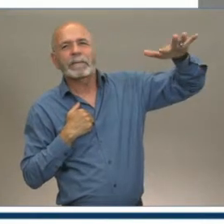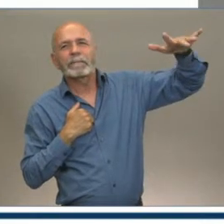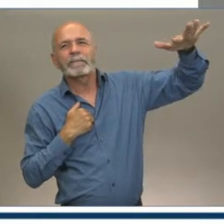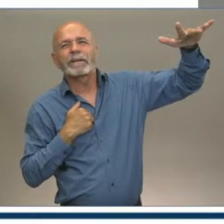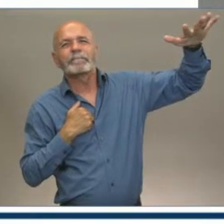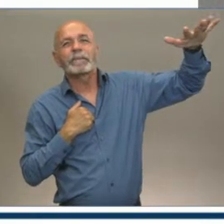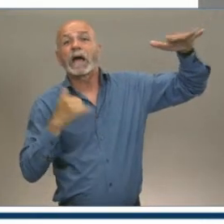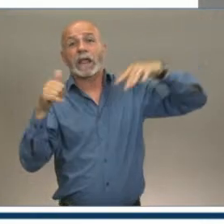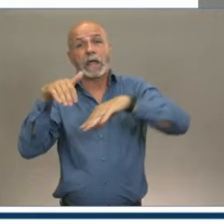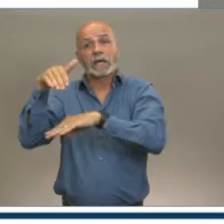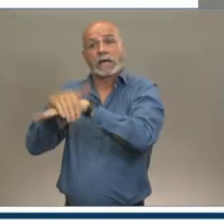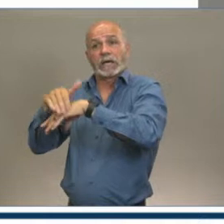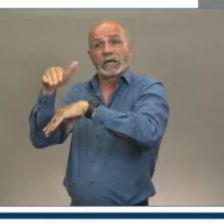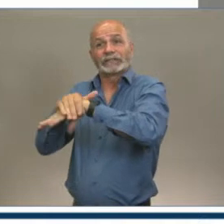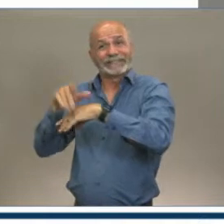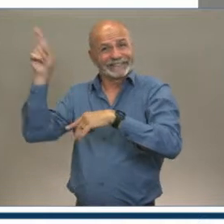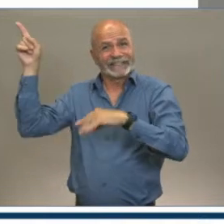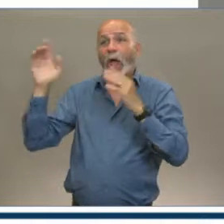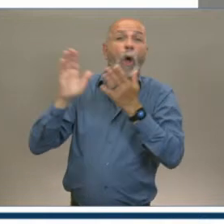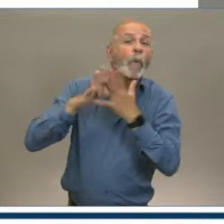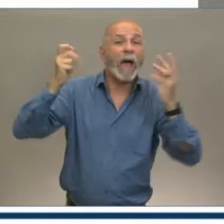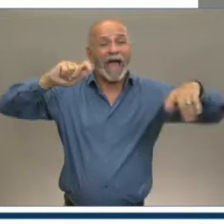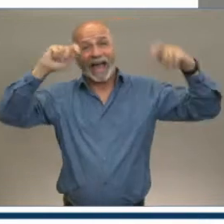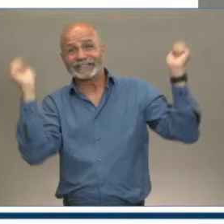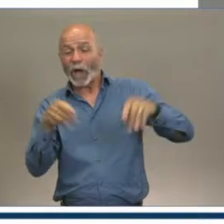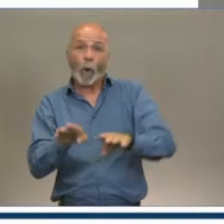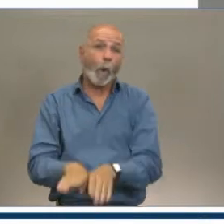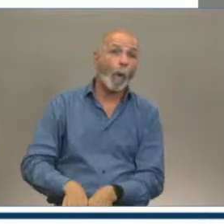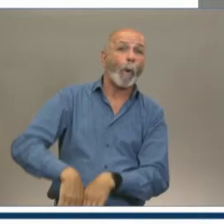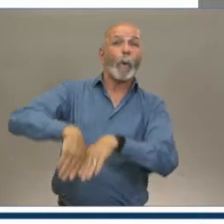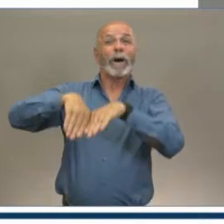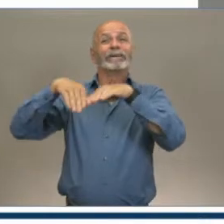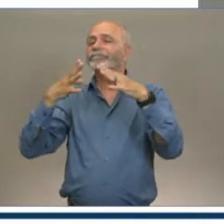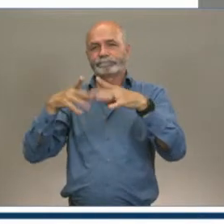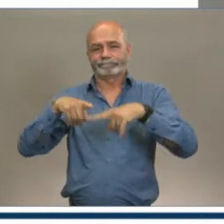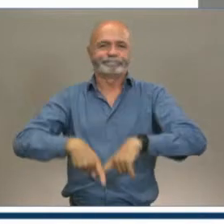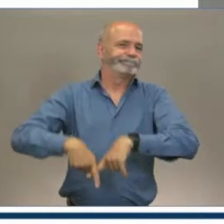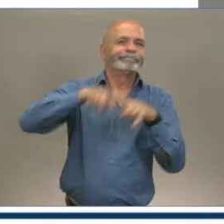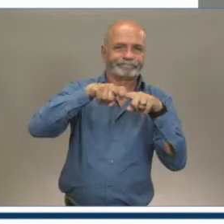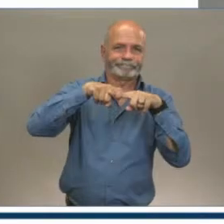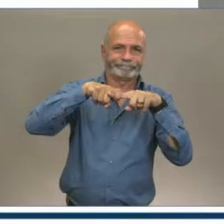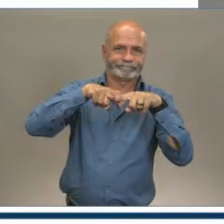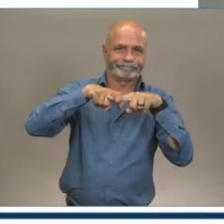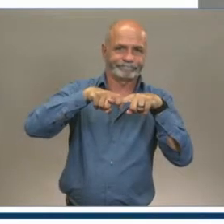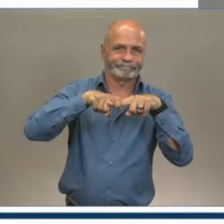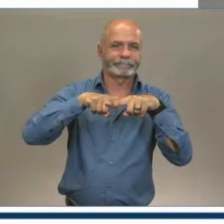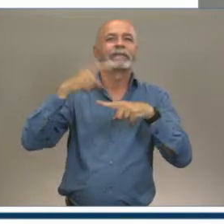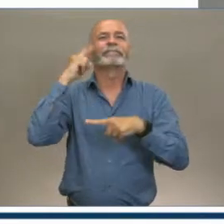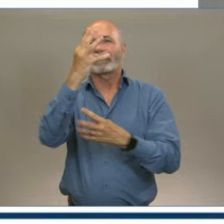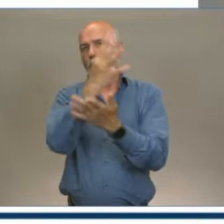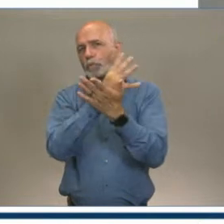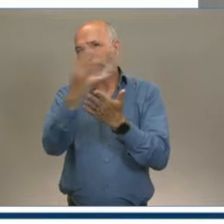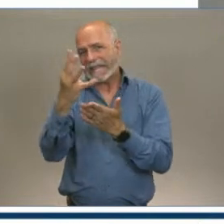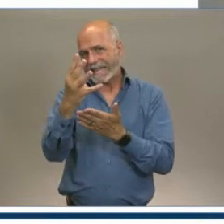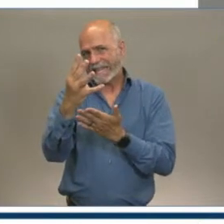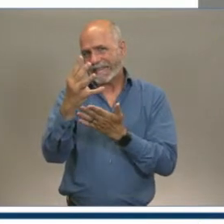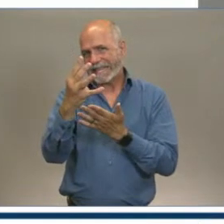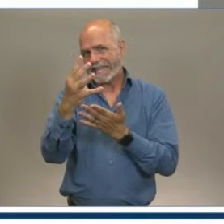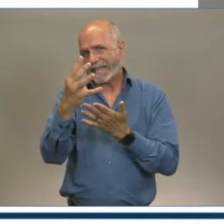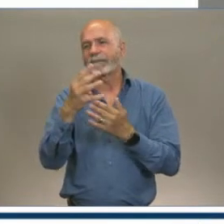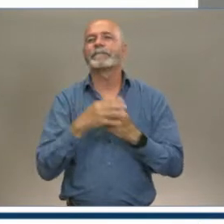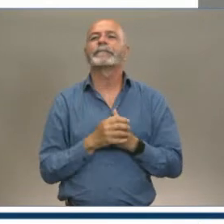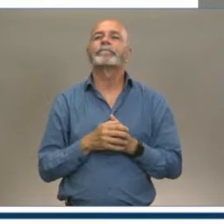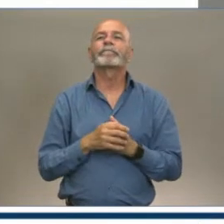their reopening for 4 weeks due to the Delta variant. Many of our new cases are in those not